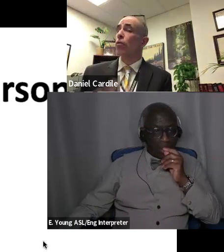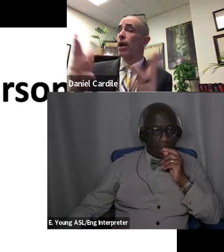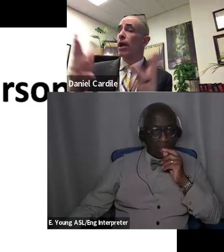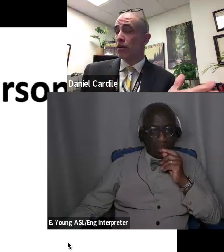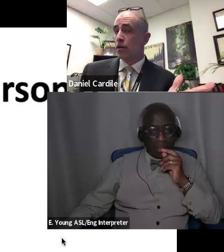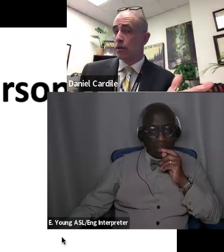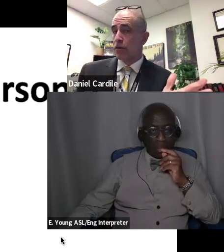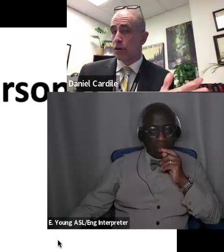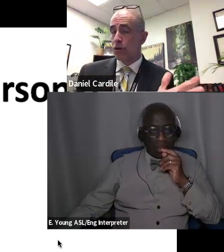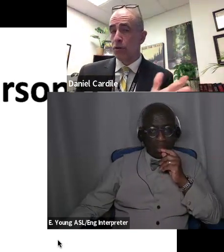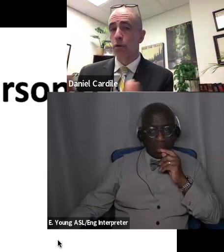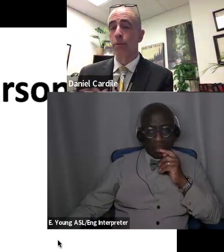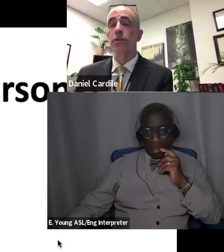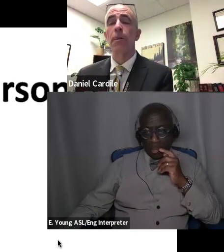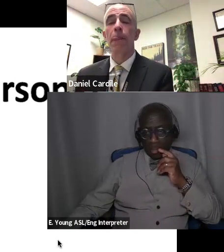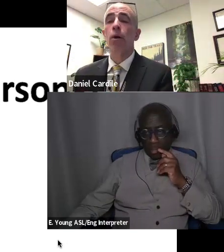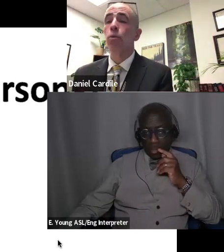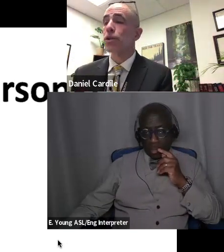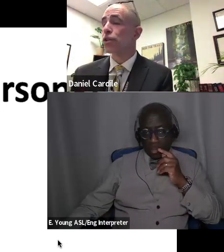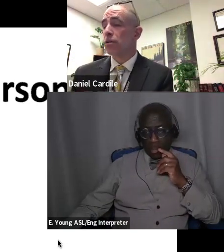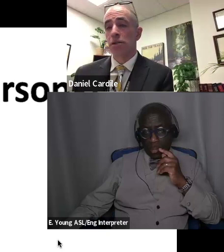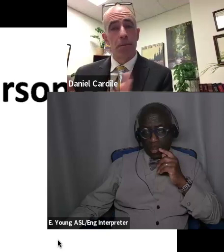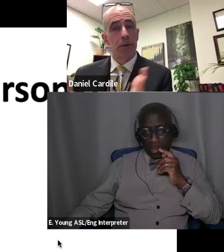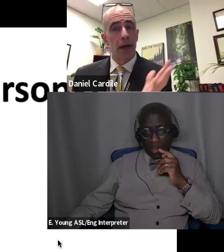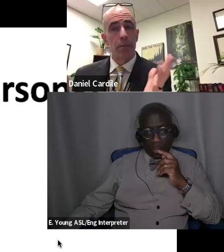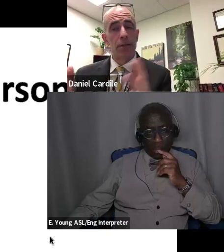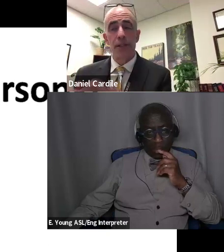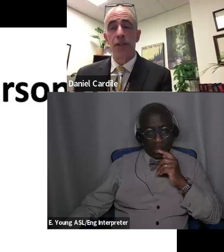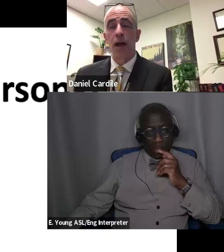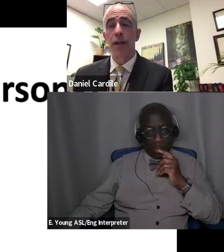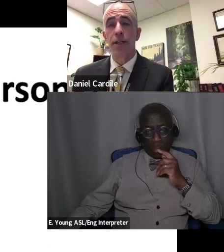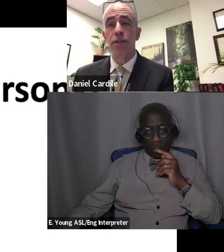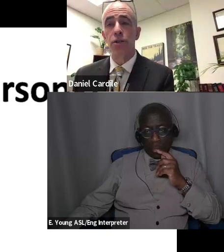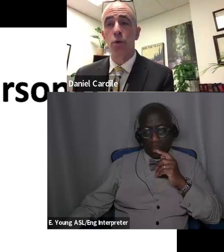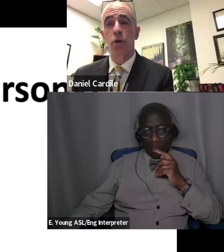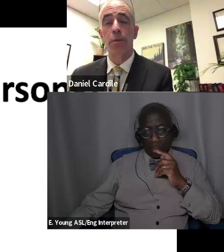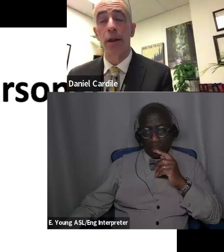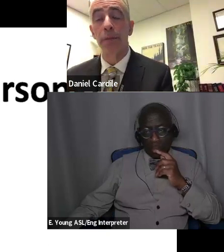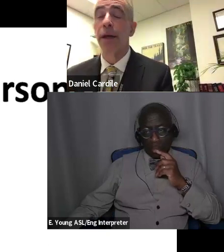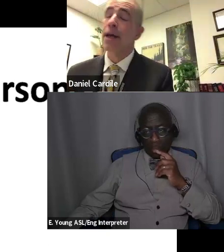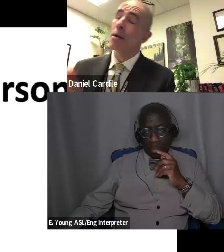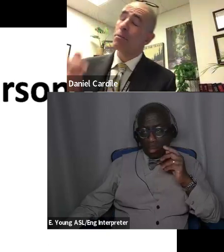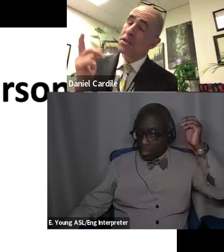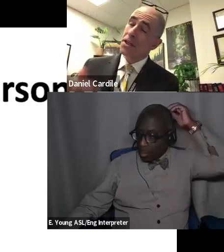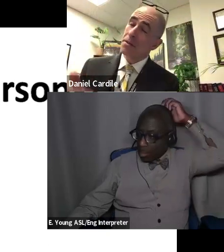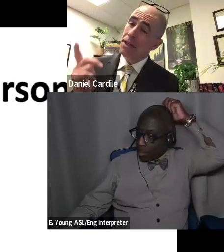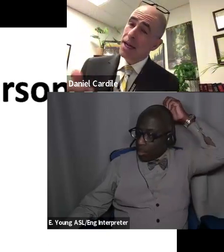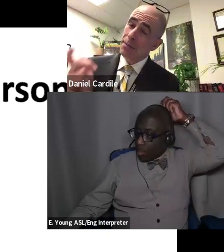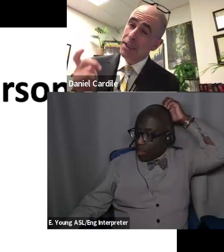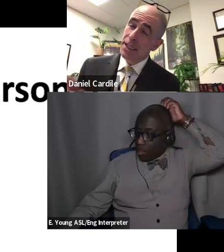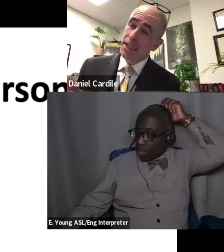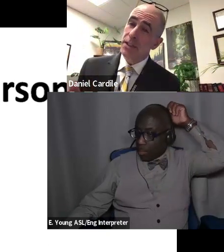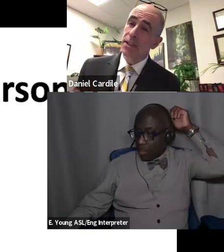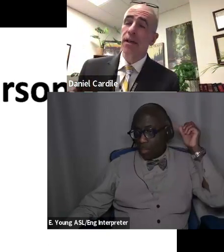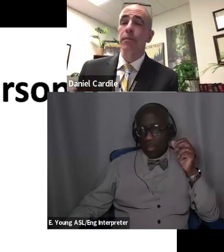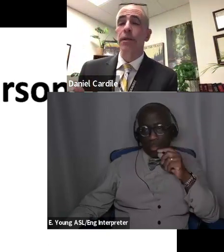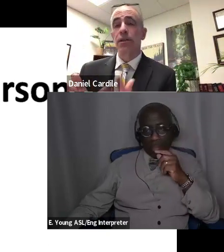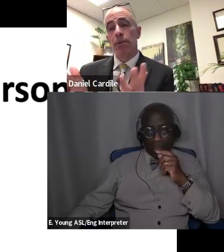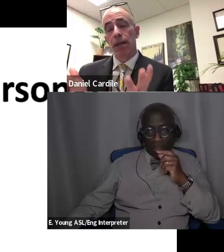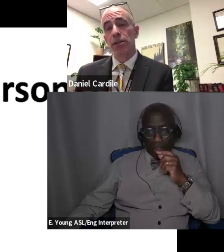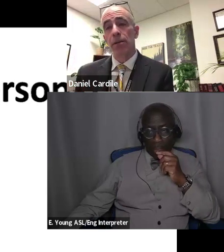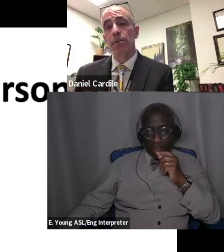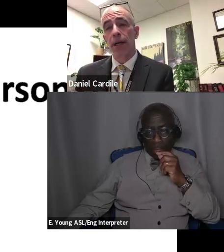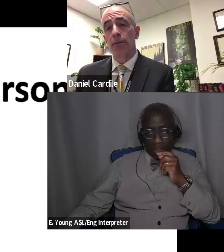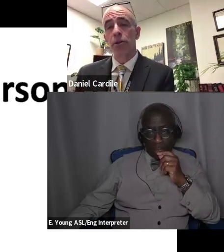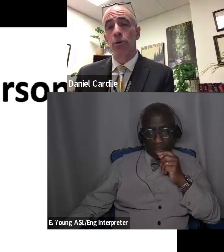the other parent, first and foremost, which sometimes is not an issue or a problem, but sometimes it is.